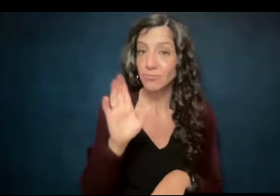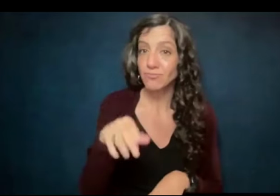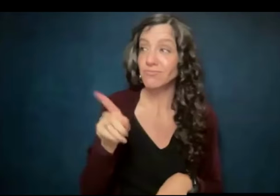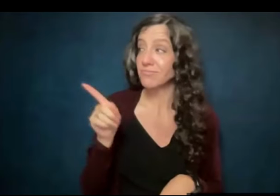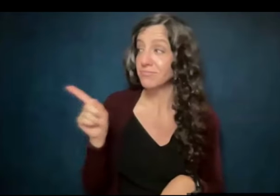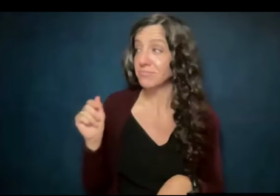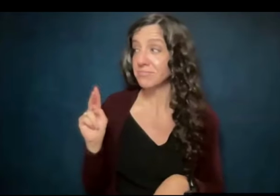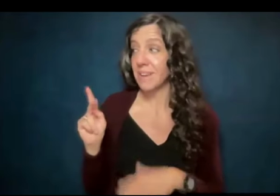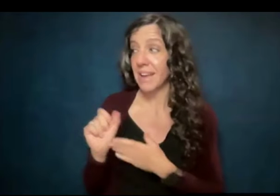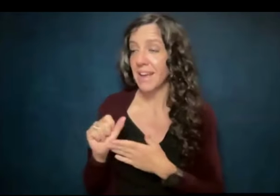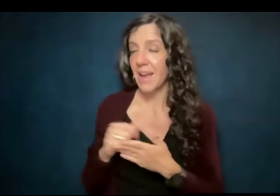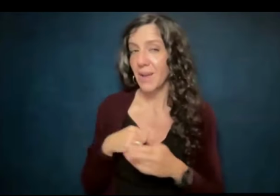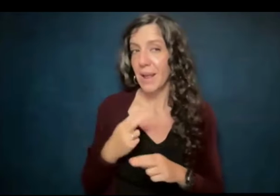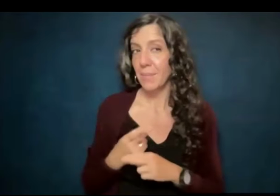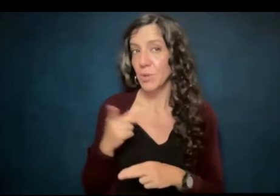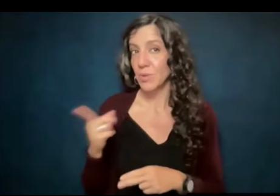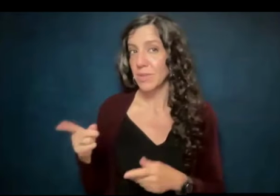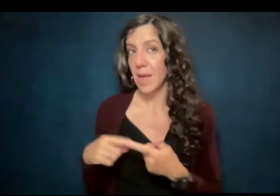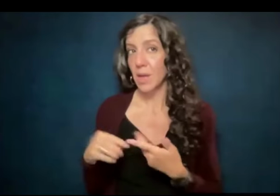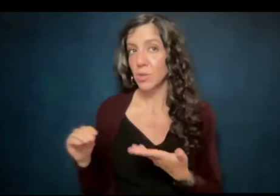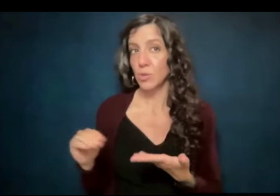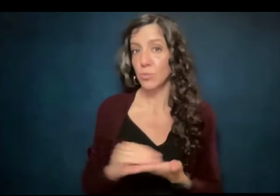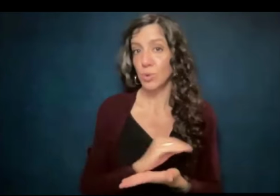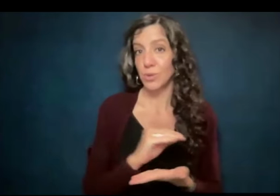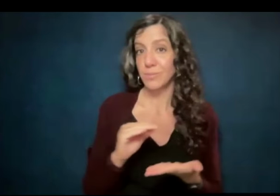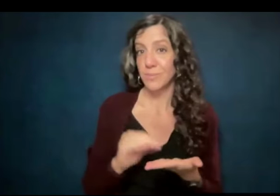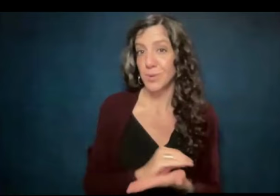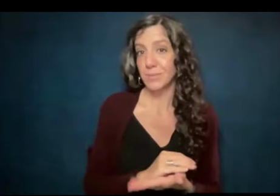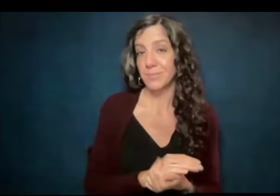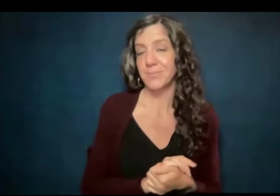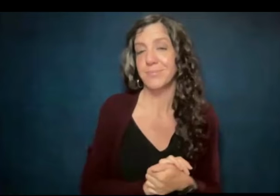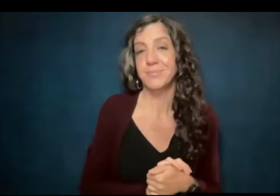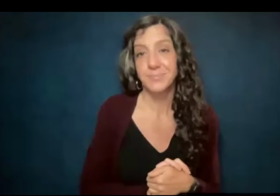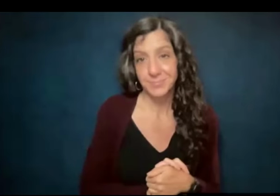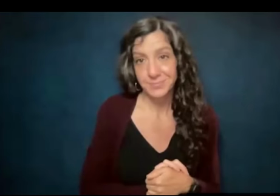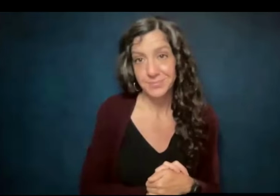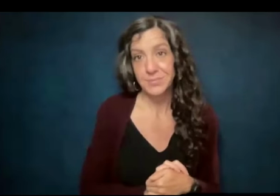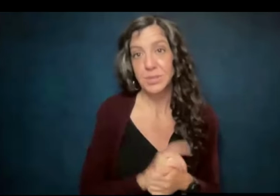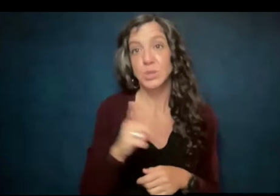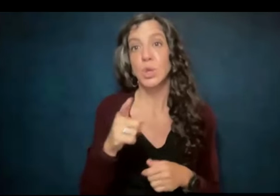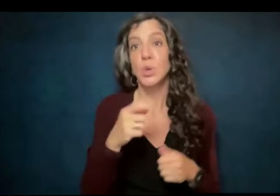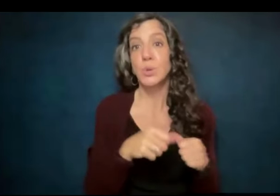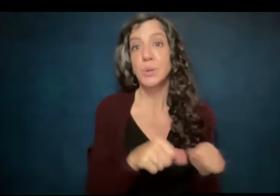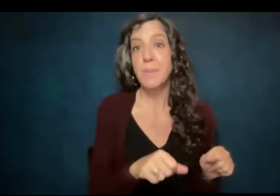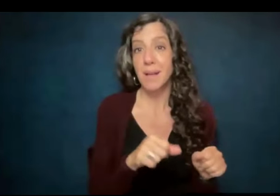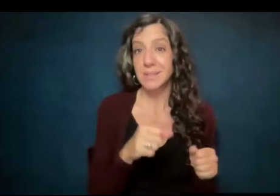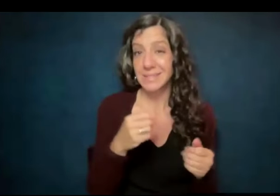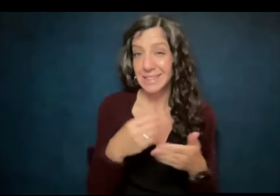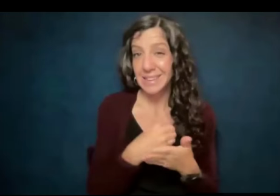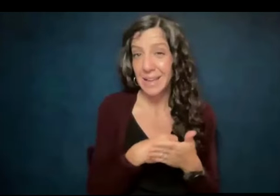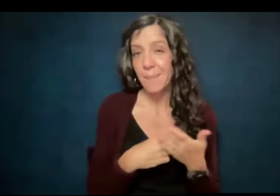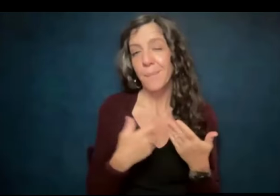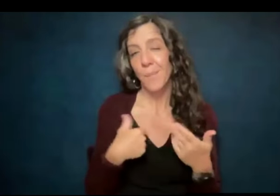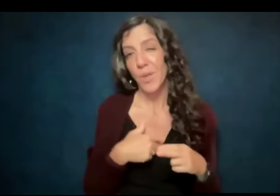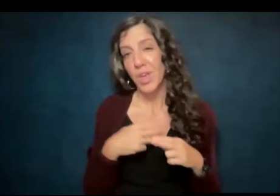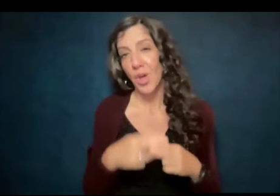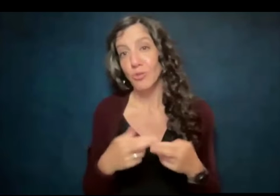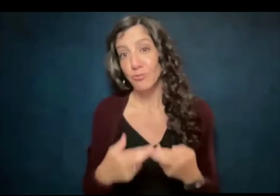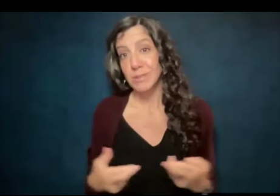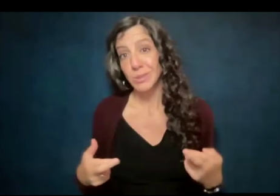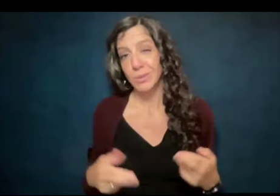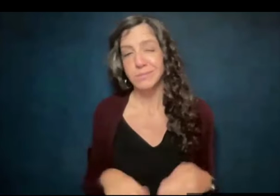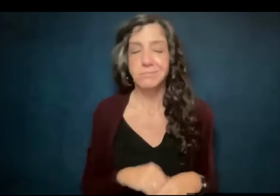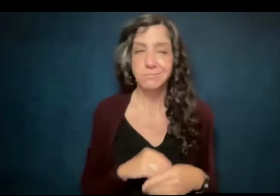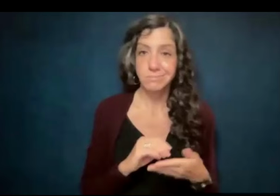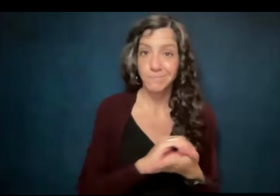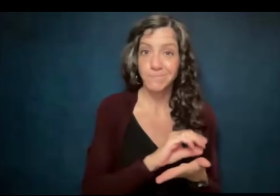be using to put my PASS money in. So you're going to deposit resources or income into the PASS bank account. You